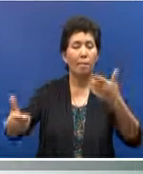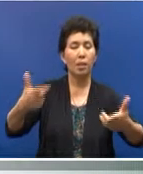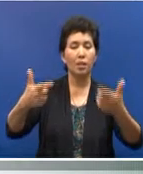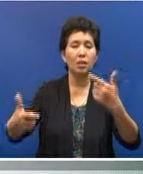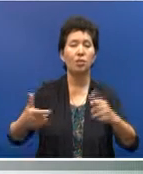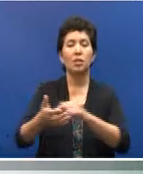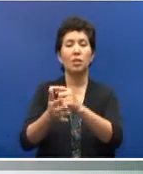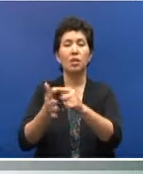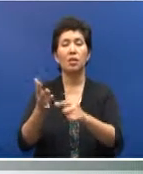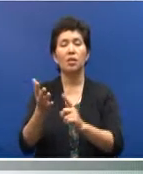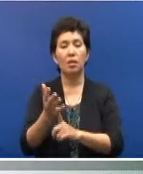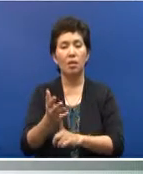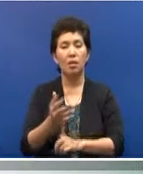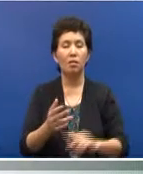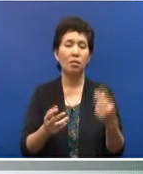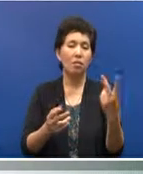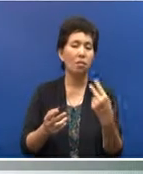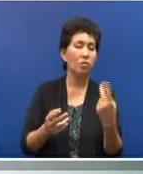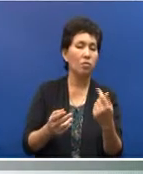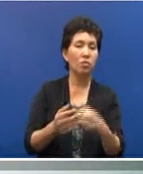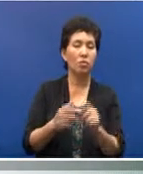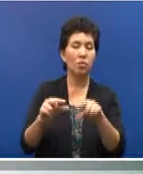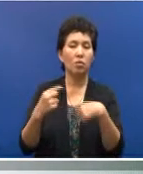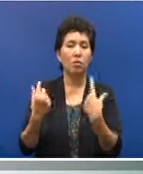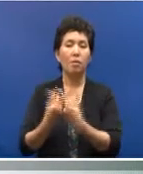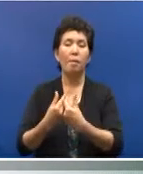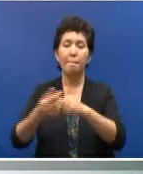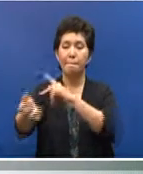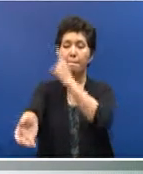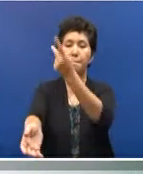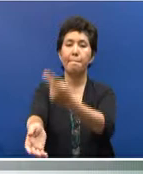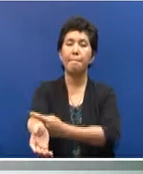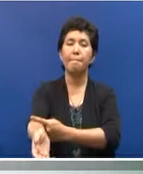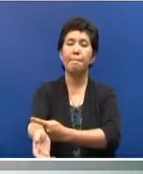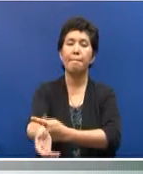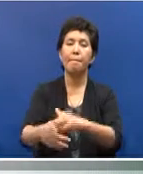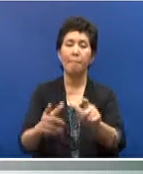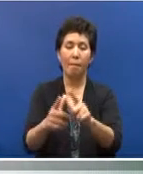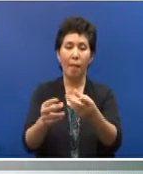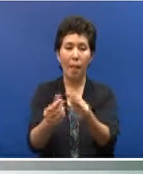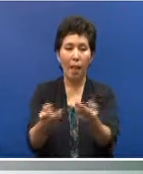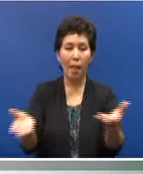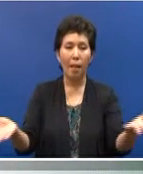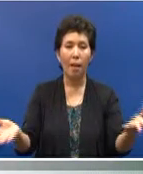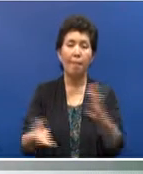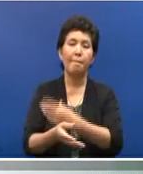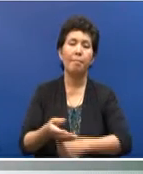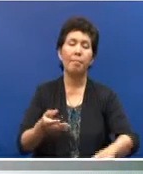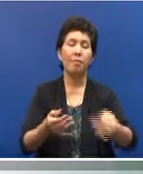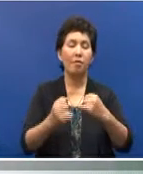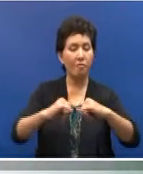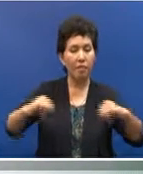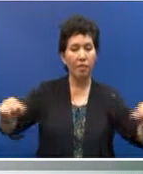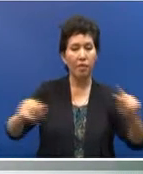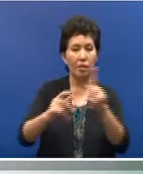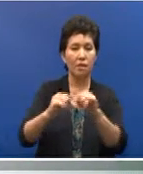okay, between these groups for valuable resources such as power, okay, land, or maybe the various types of